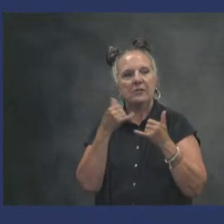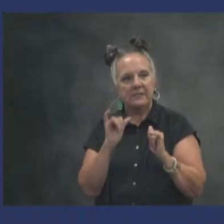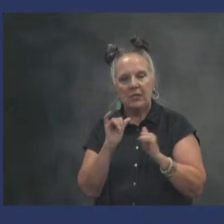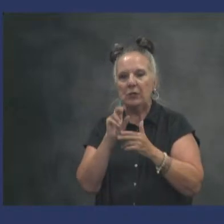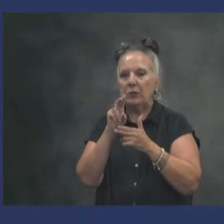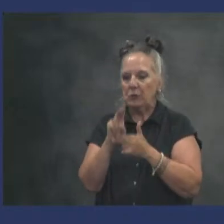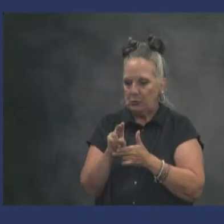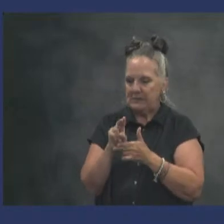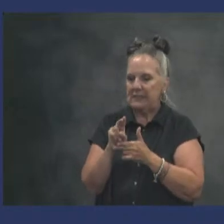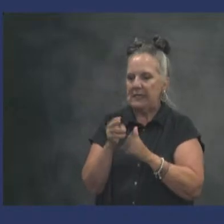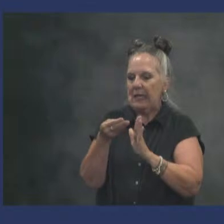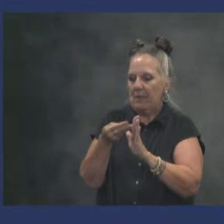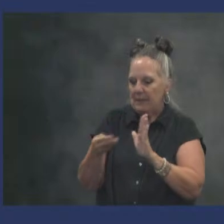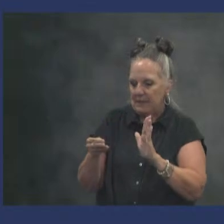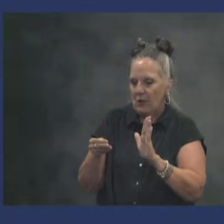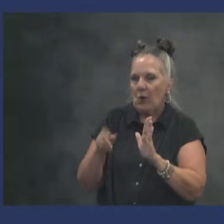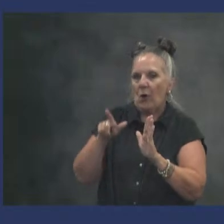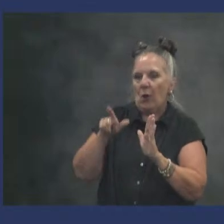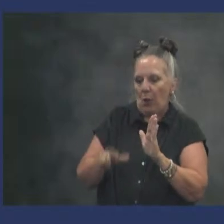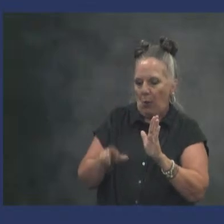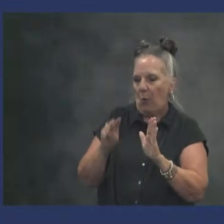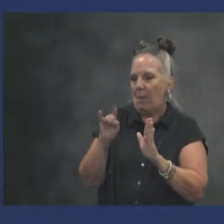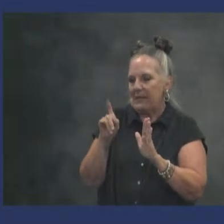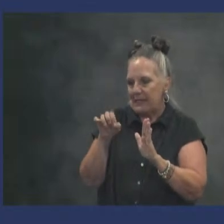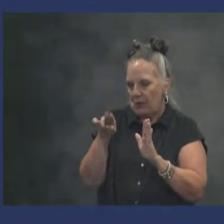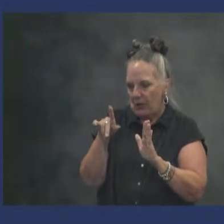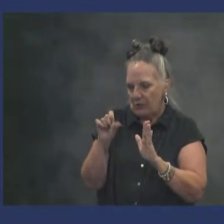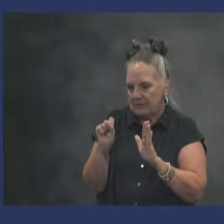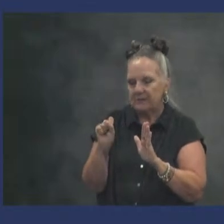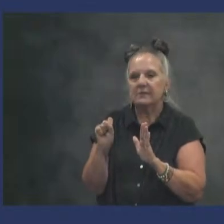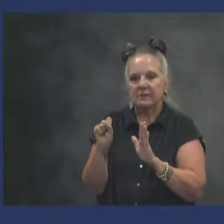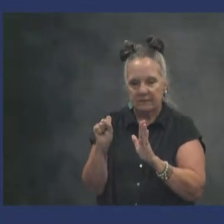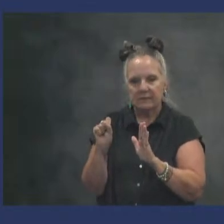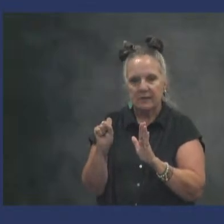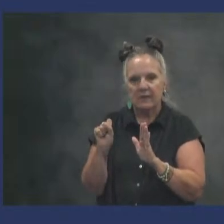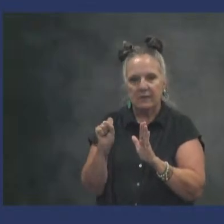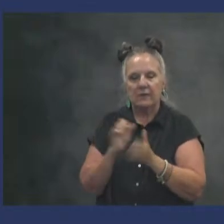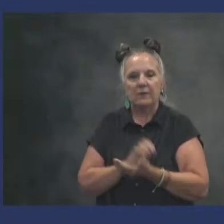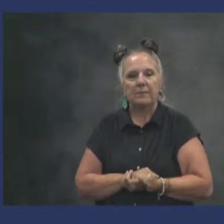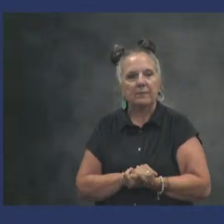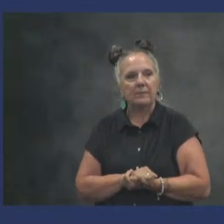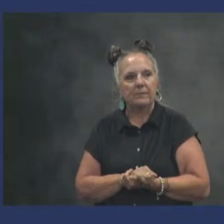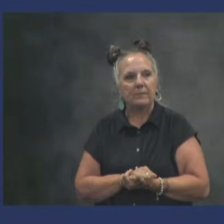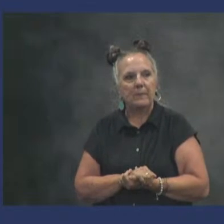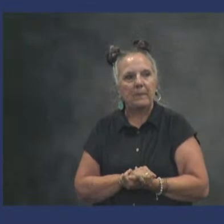materials that have low maintenance and are easy to repair.